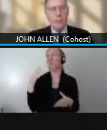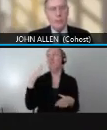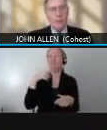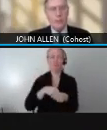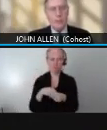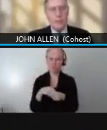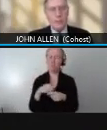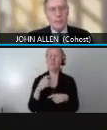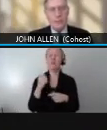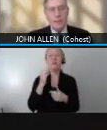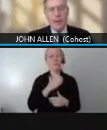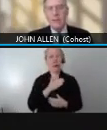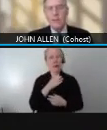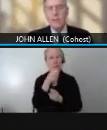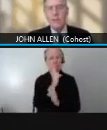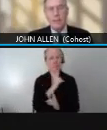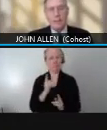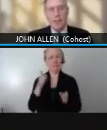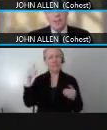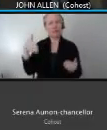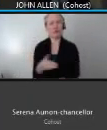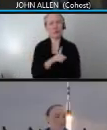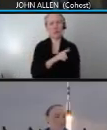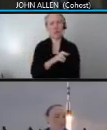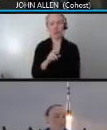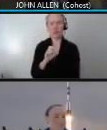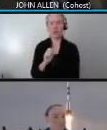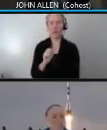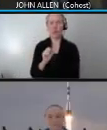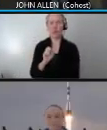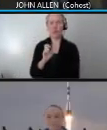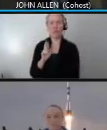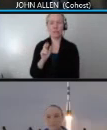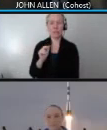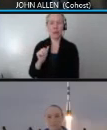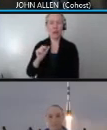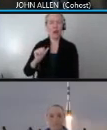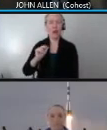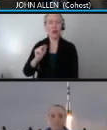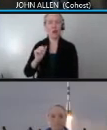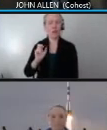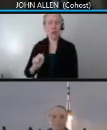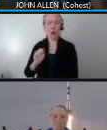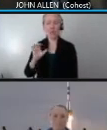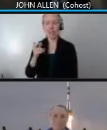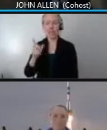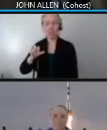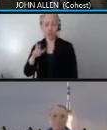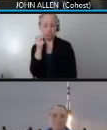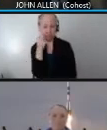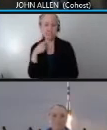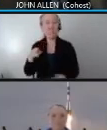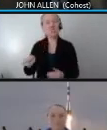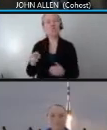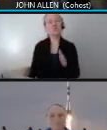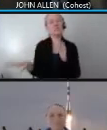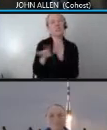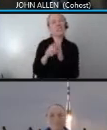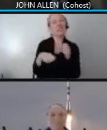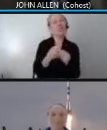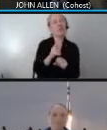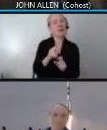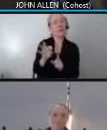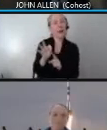privilege to introduce Dr. Serena, a non-chancellor. She was selected in 2009 by NASA into